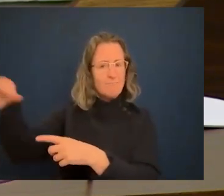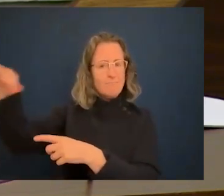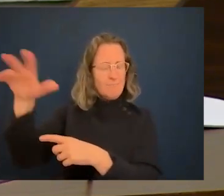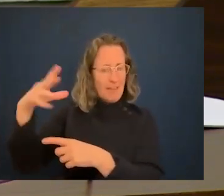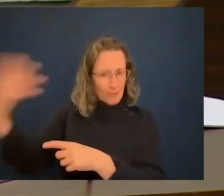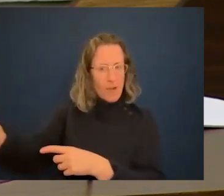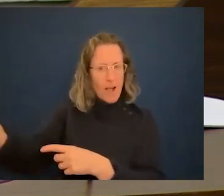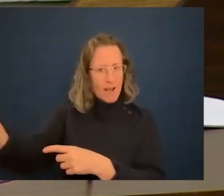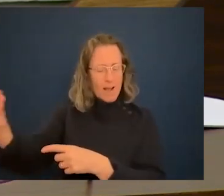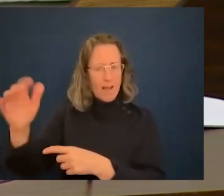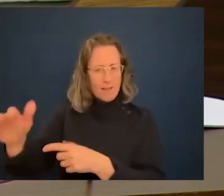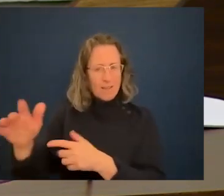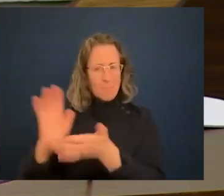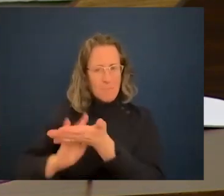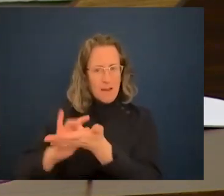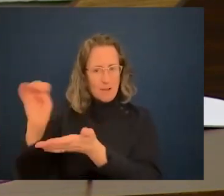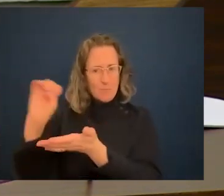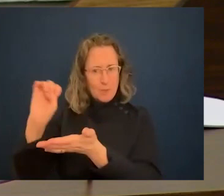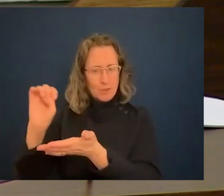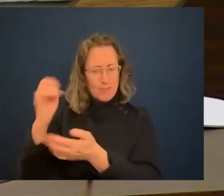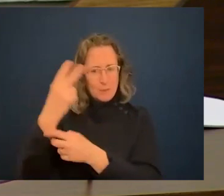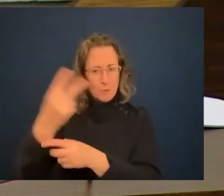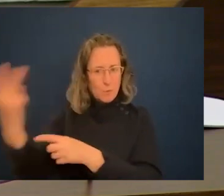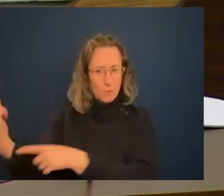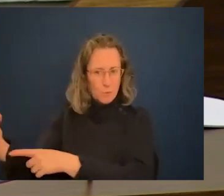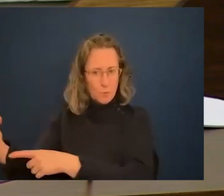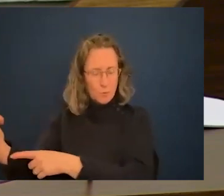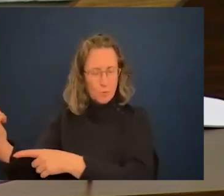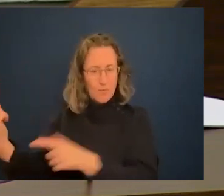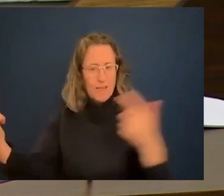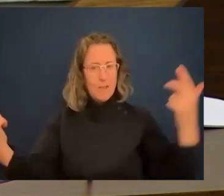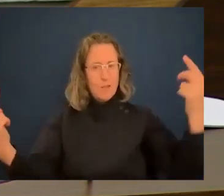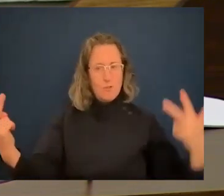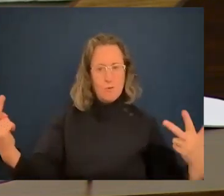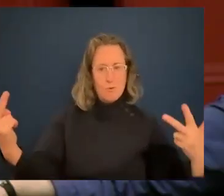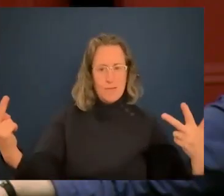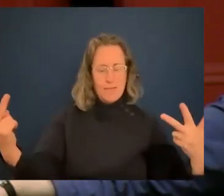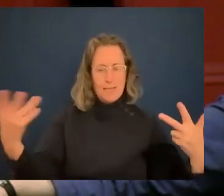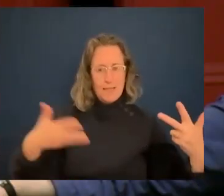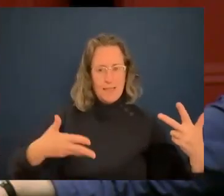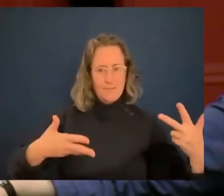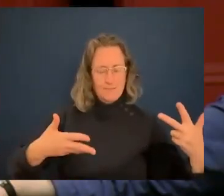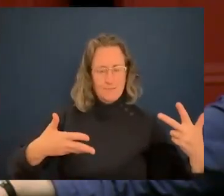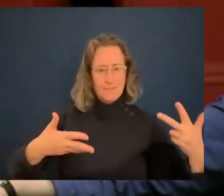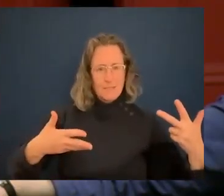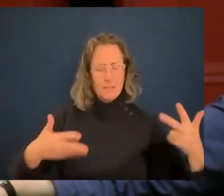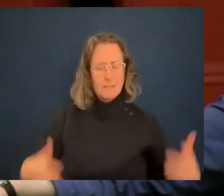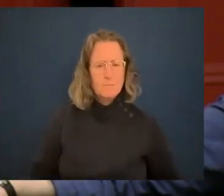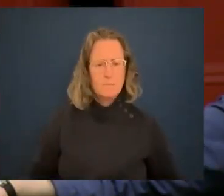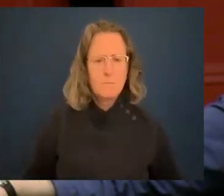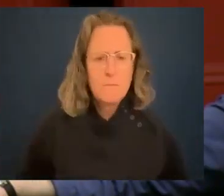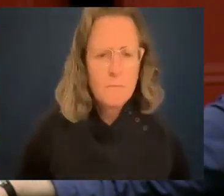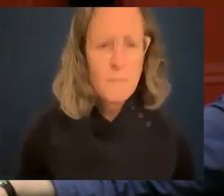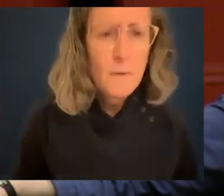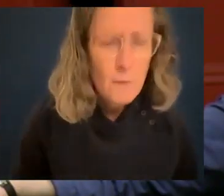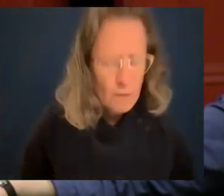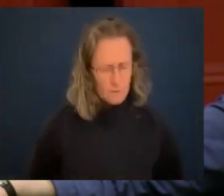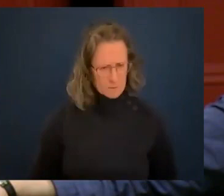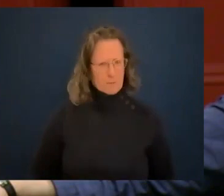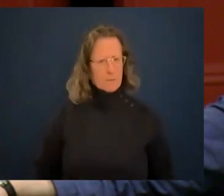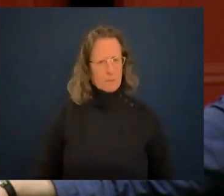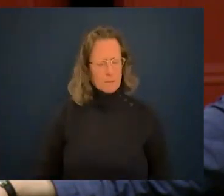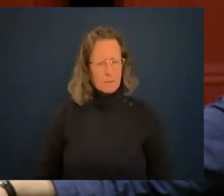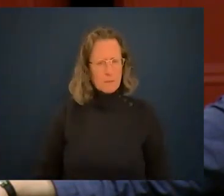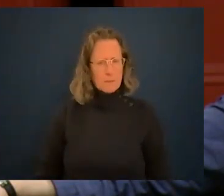medical emergencies two of those firefighters are at that emergency but wouldn't it be one firefighter and an